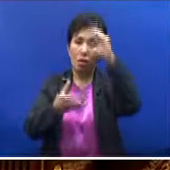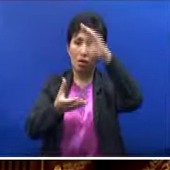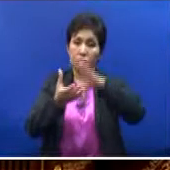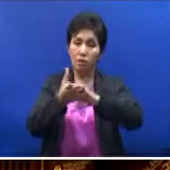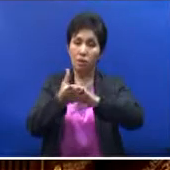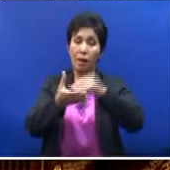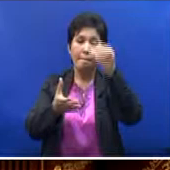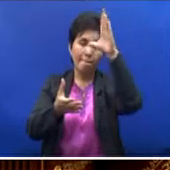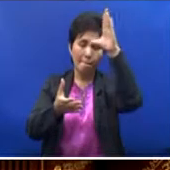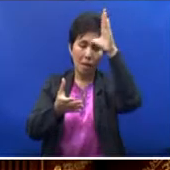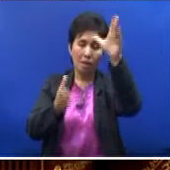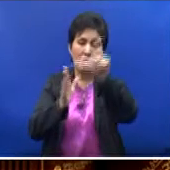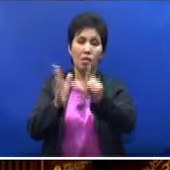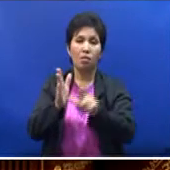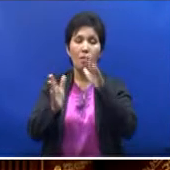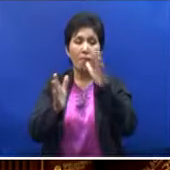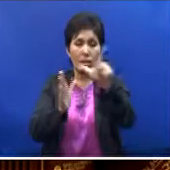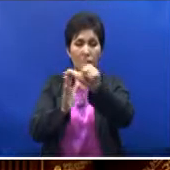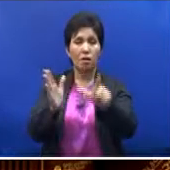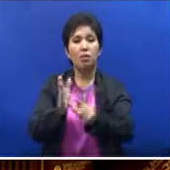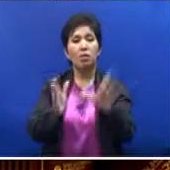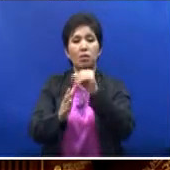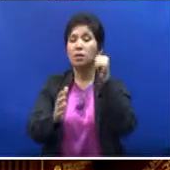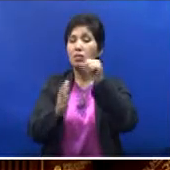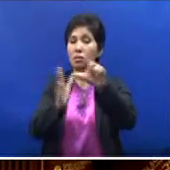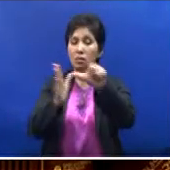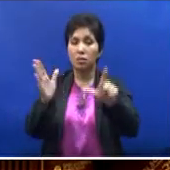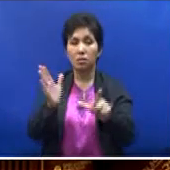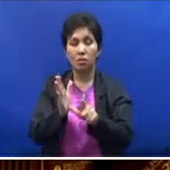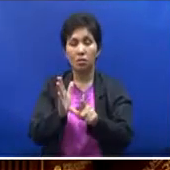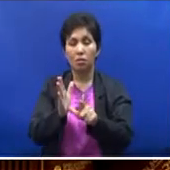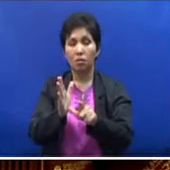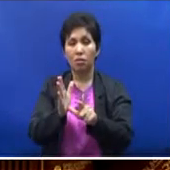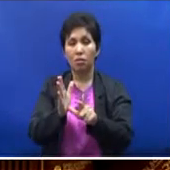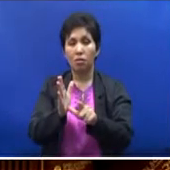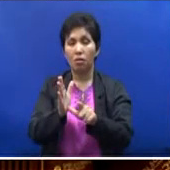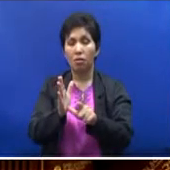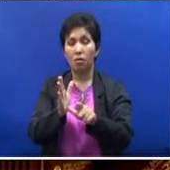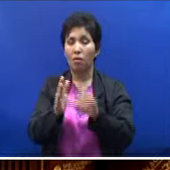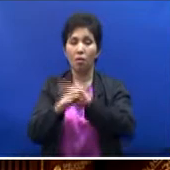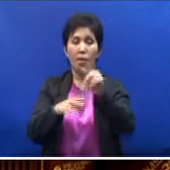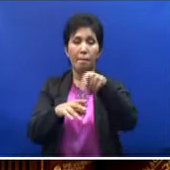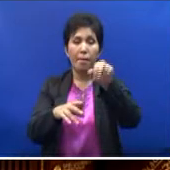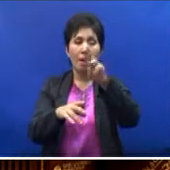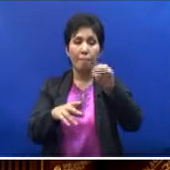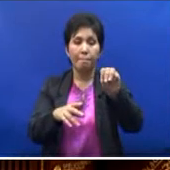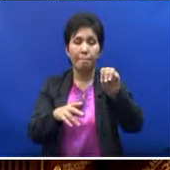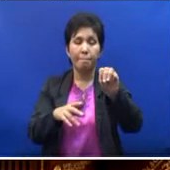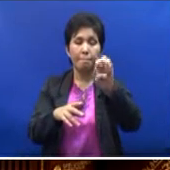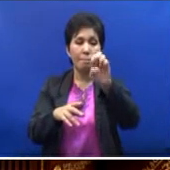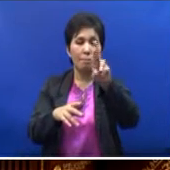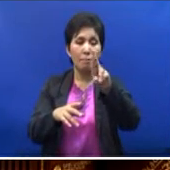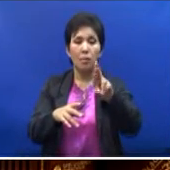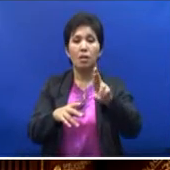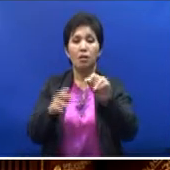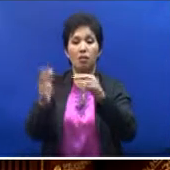the mother-in-law, father-in-laws, okay, the sisters-in-laws. Okay, so those are affinal relatives.